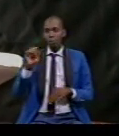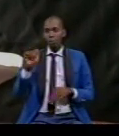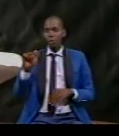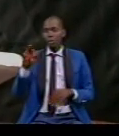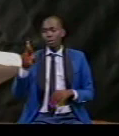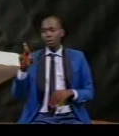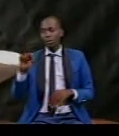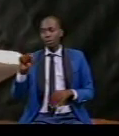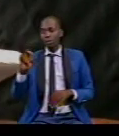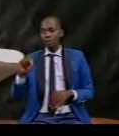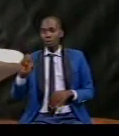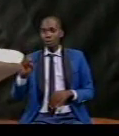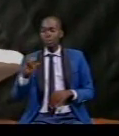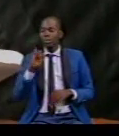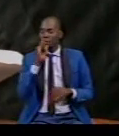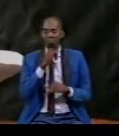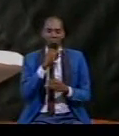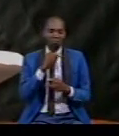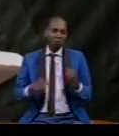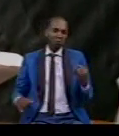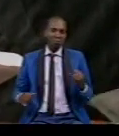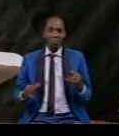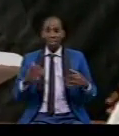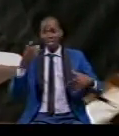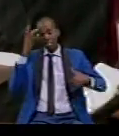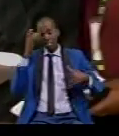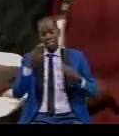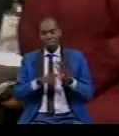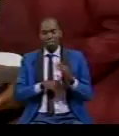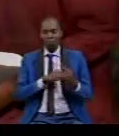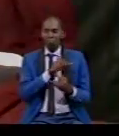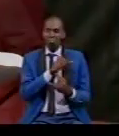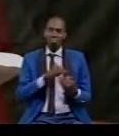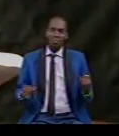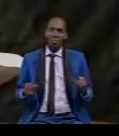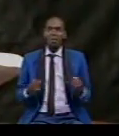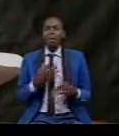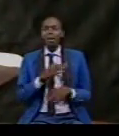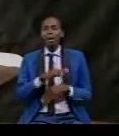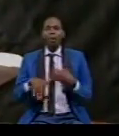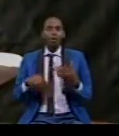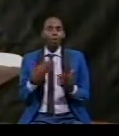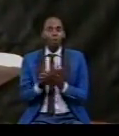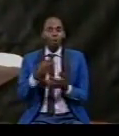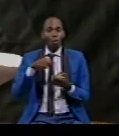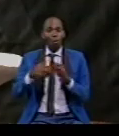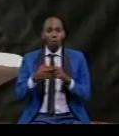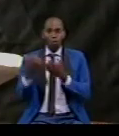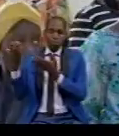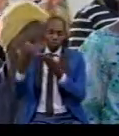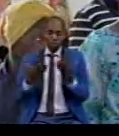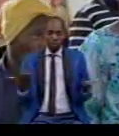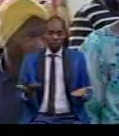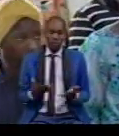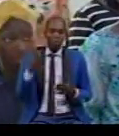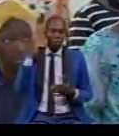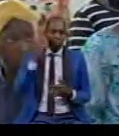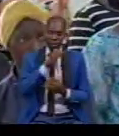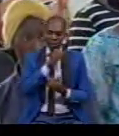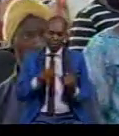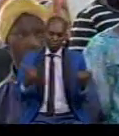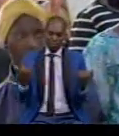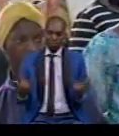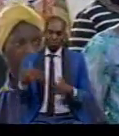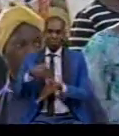Jesus, the compassionate Christ with complete cure. We're looking